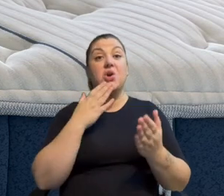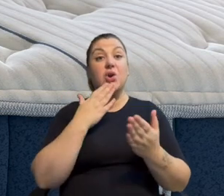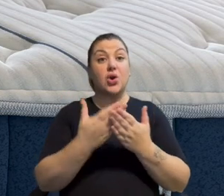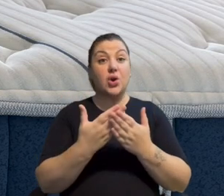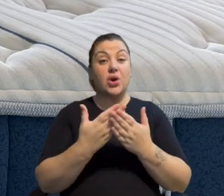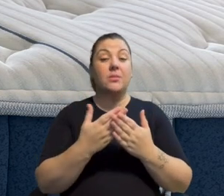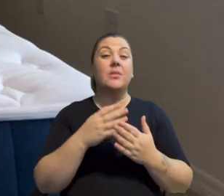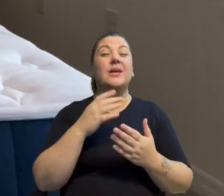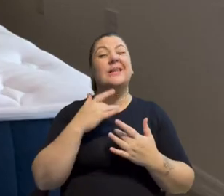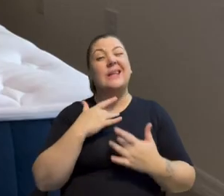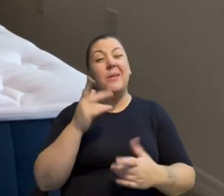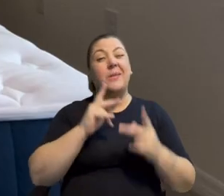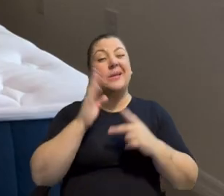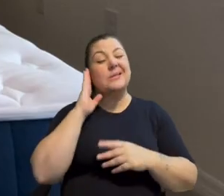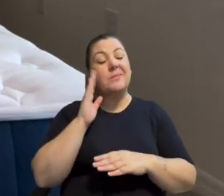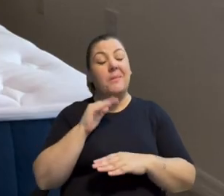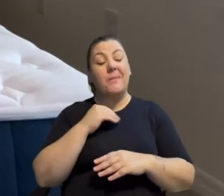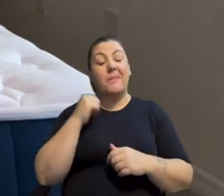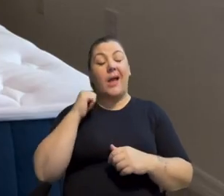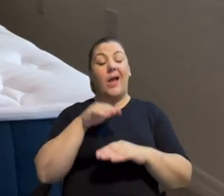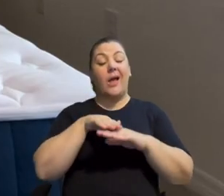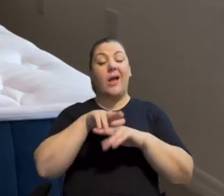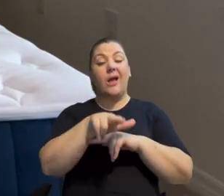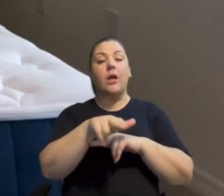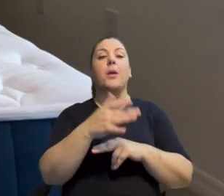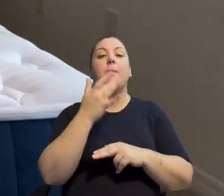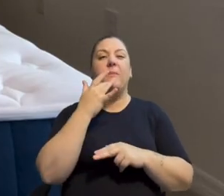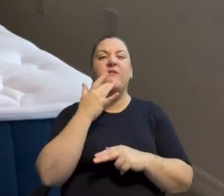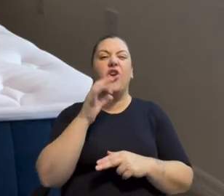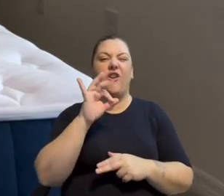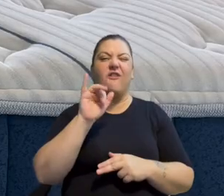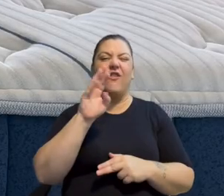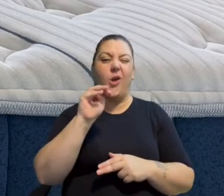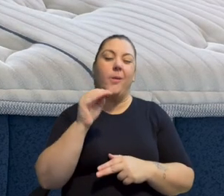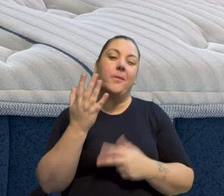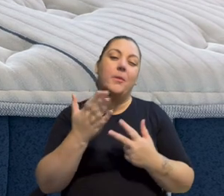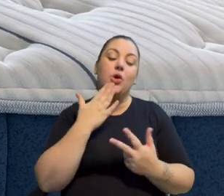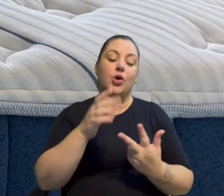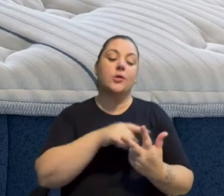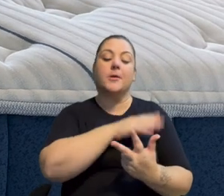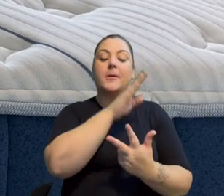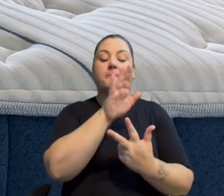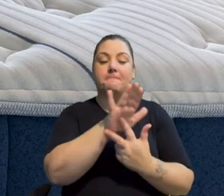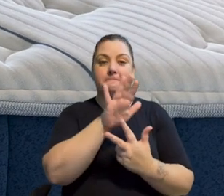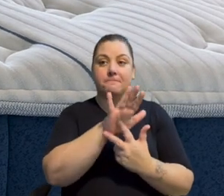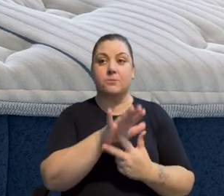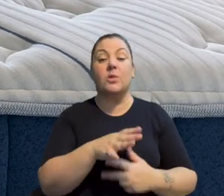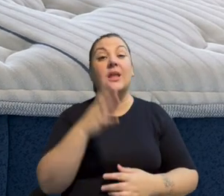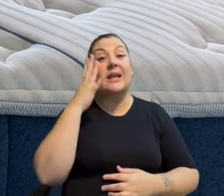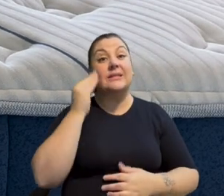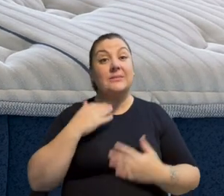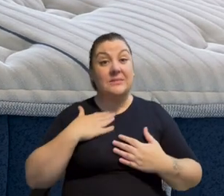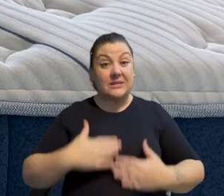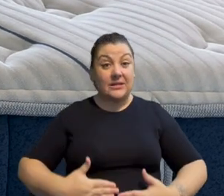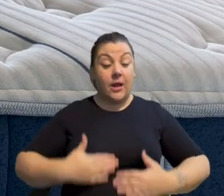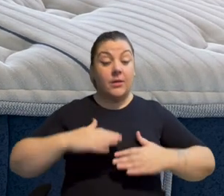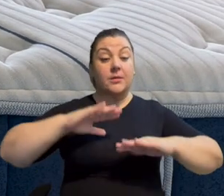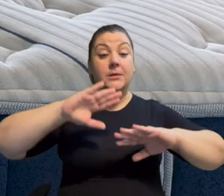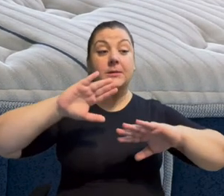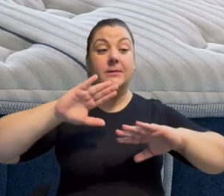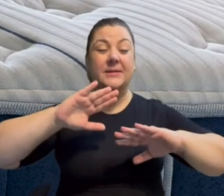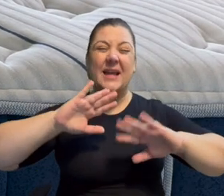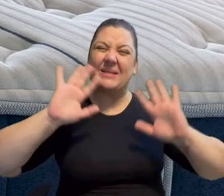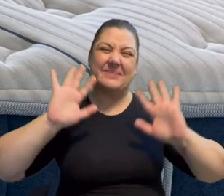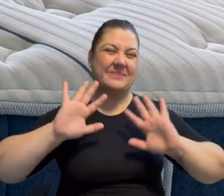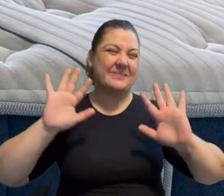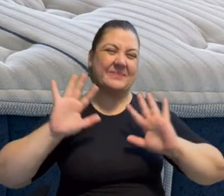prefer a firmer mattress, the Luxury Firm, again, might be a little bit better for you. And then if you're a stomach sleeper, this might be a little bit too soft for you,